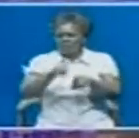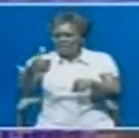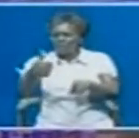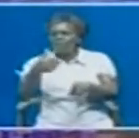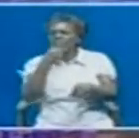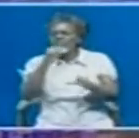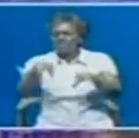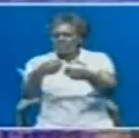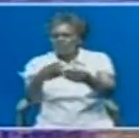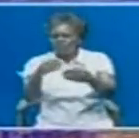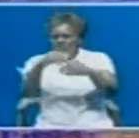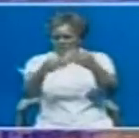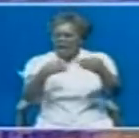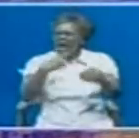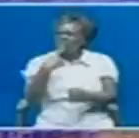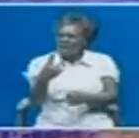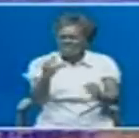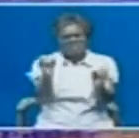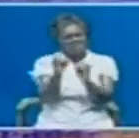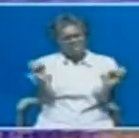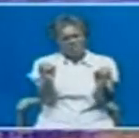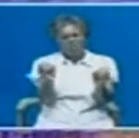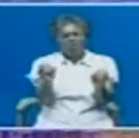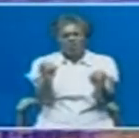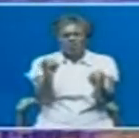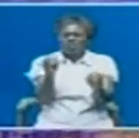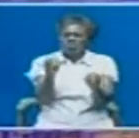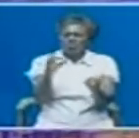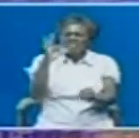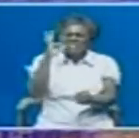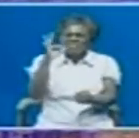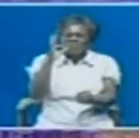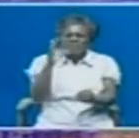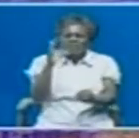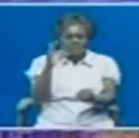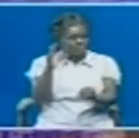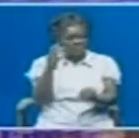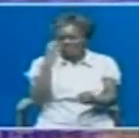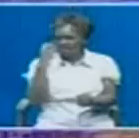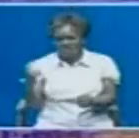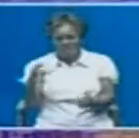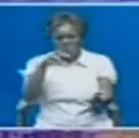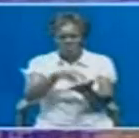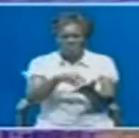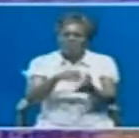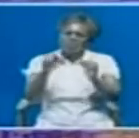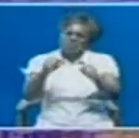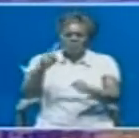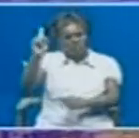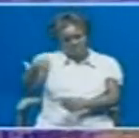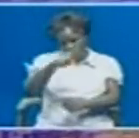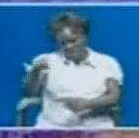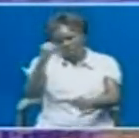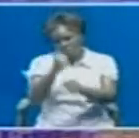lunch. Now, he doesn't have 100 shillings even to buy some fries. It is sad. He may have made some mistakes.